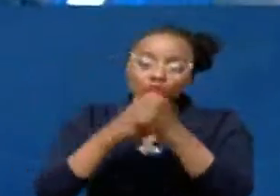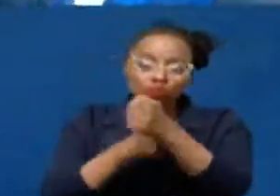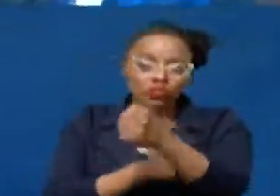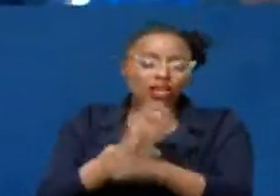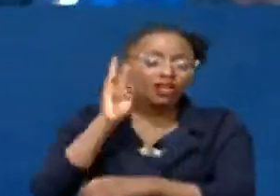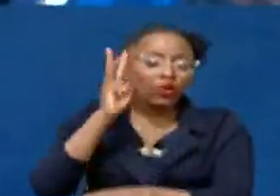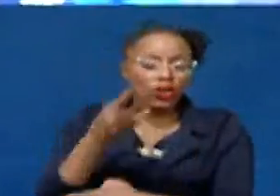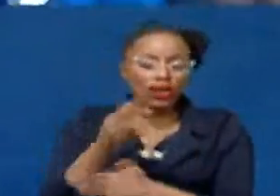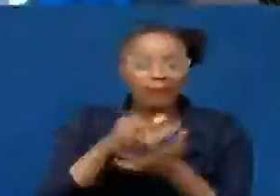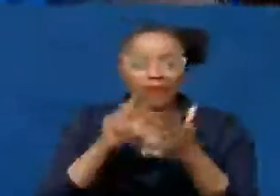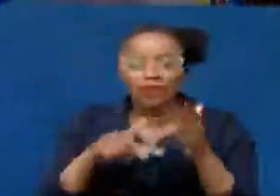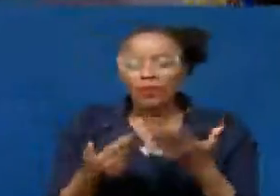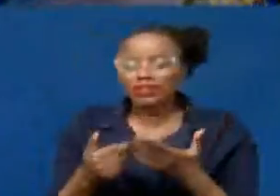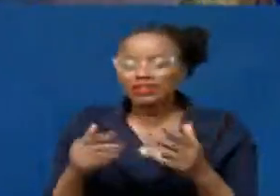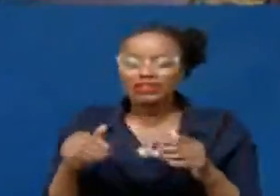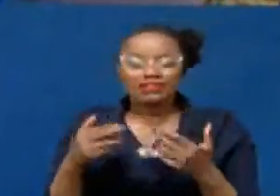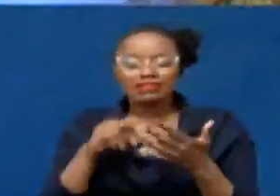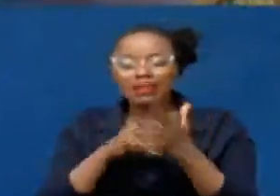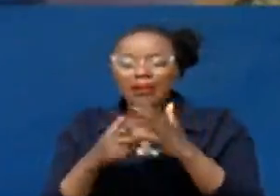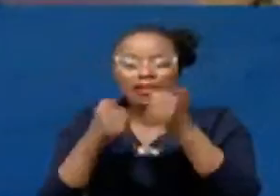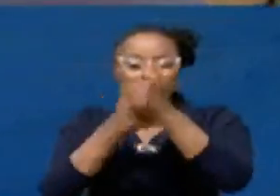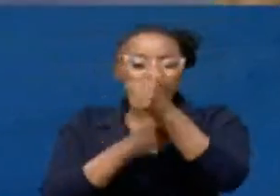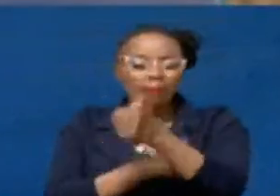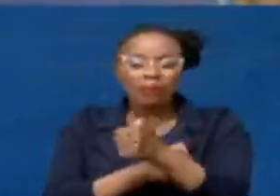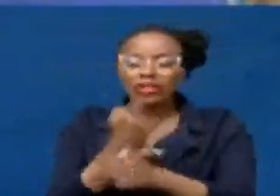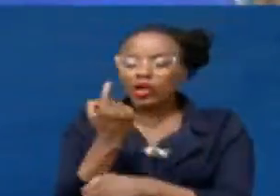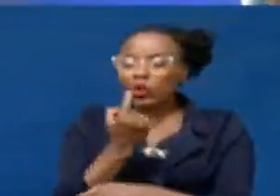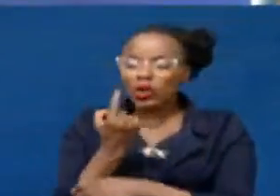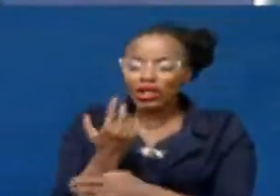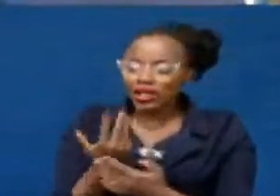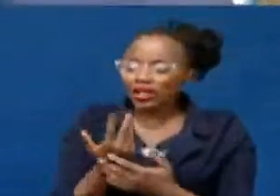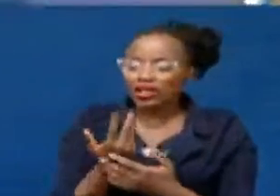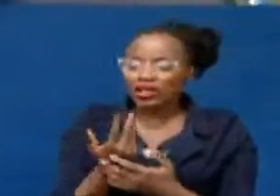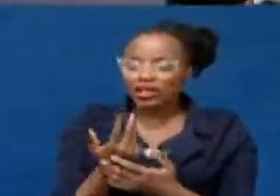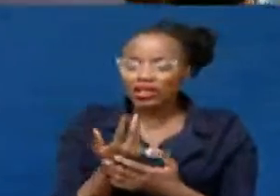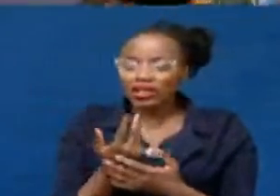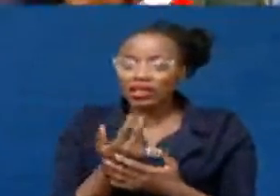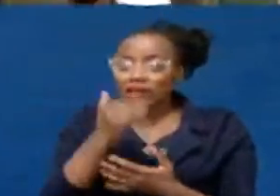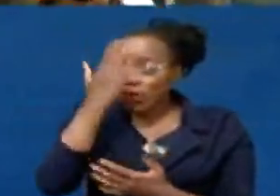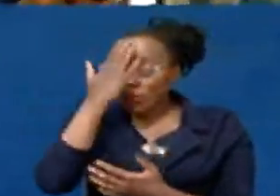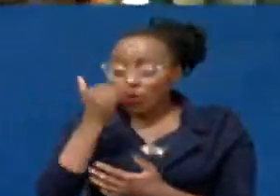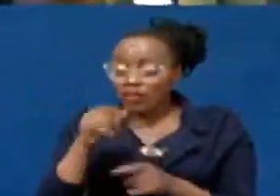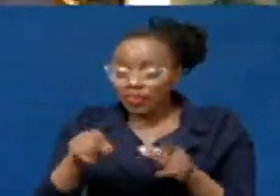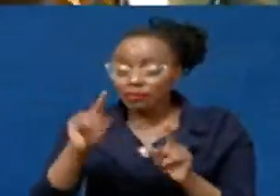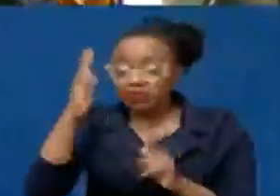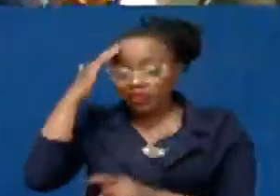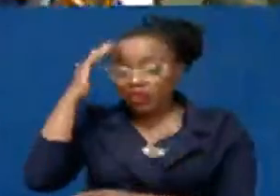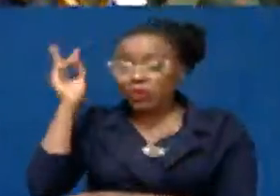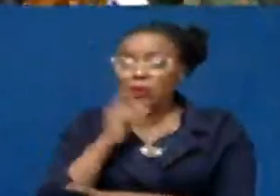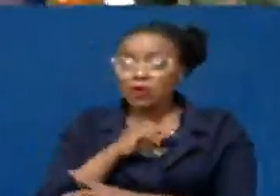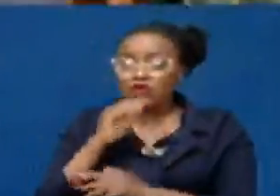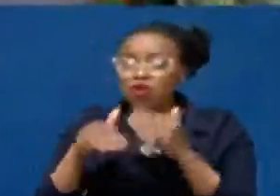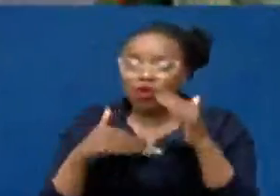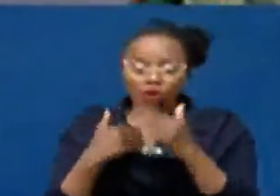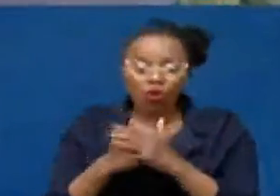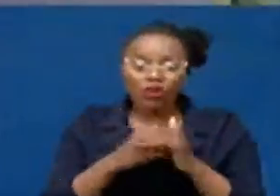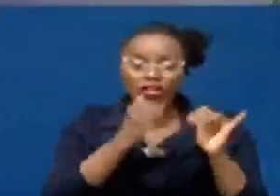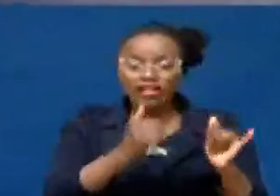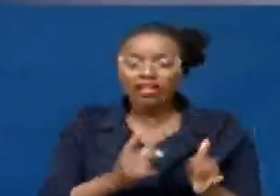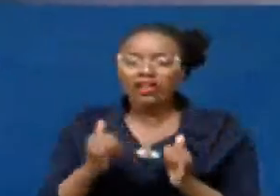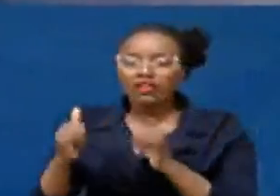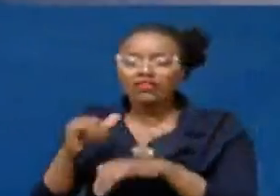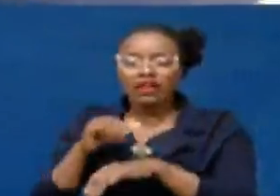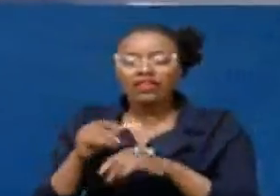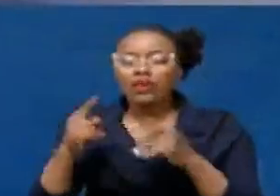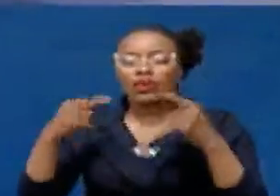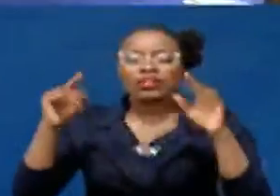in return. You know, it's an endorsement circus basically, because they know on their own individually they are not